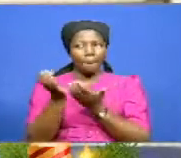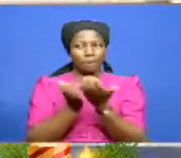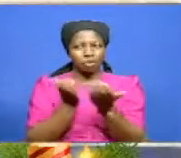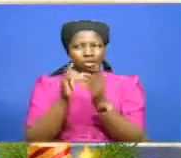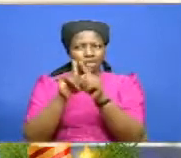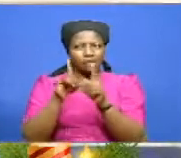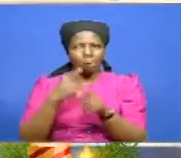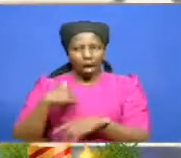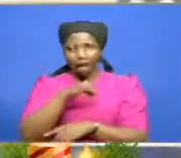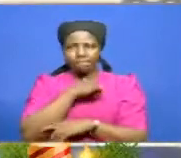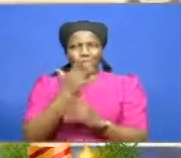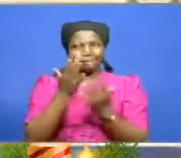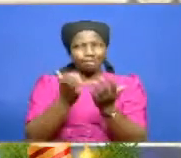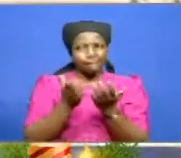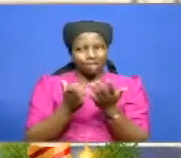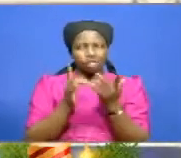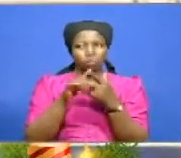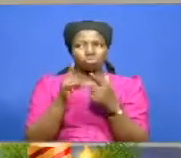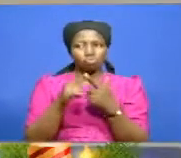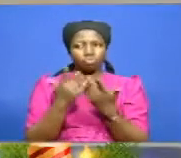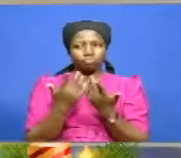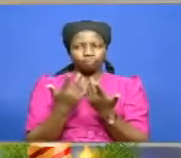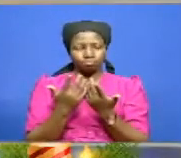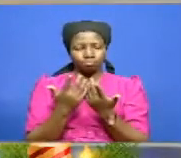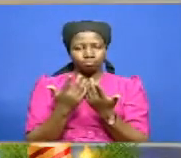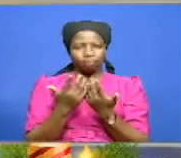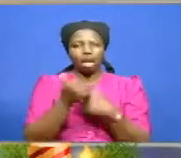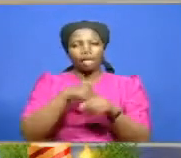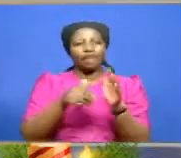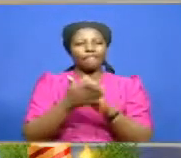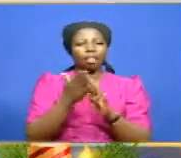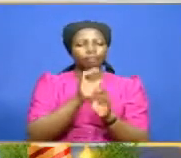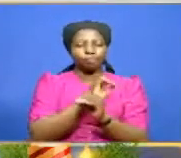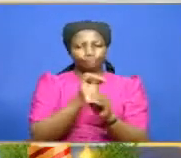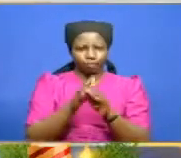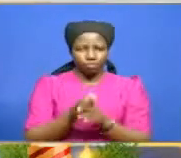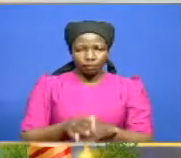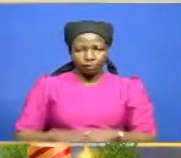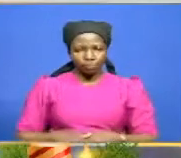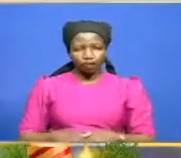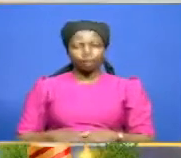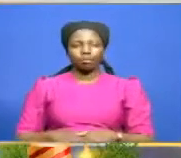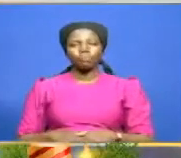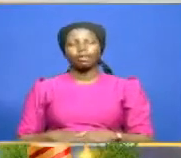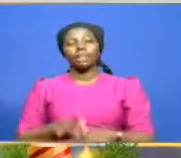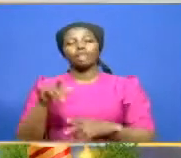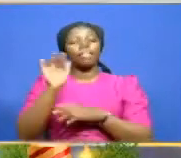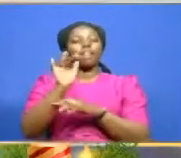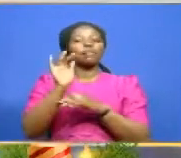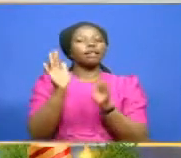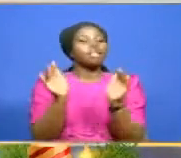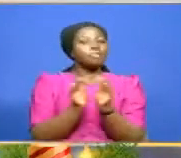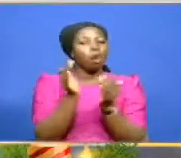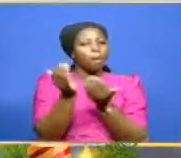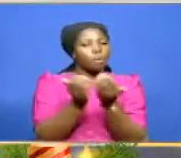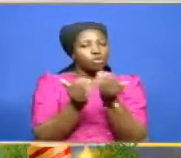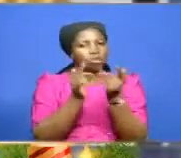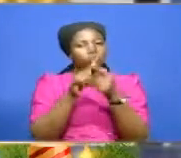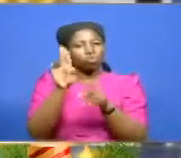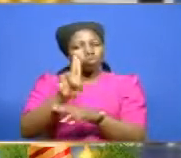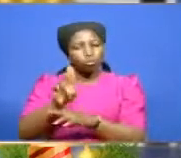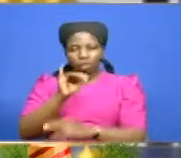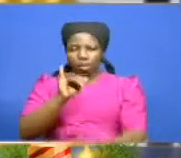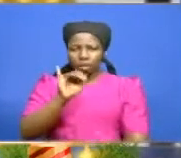grown so fast in the number of years we have, Homeboyz founder and chairman Mike Rabah is calling on small businesses to take advantage of the